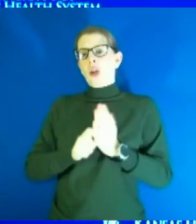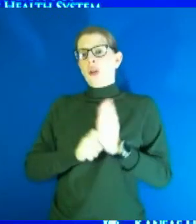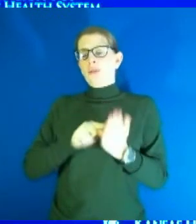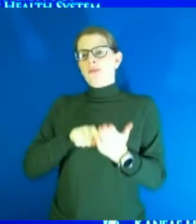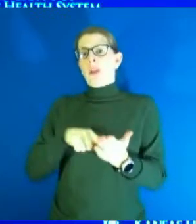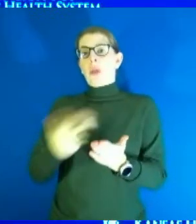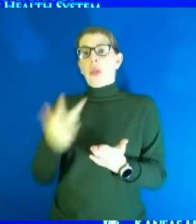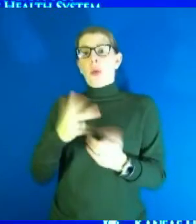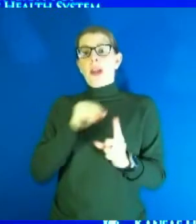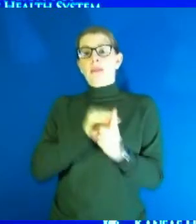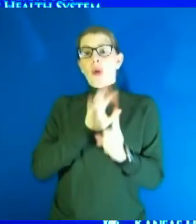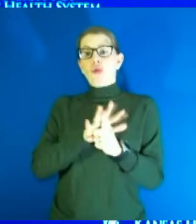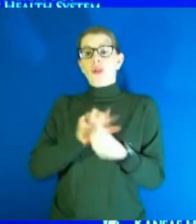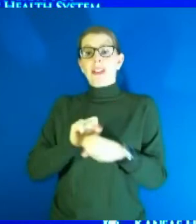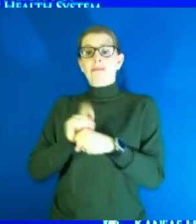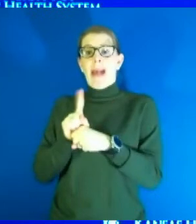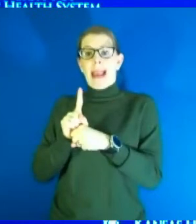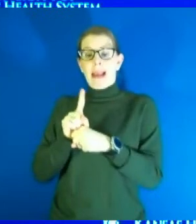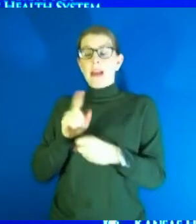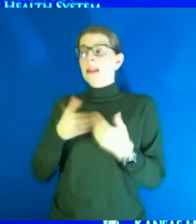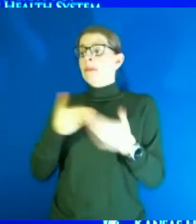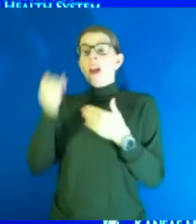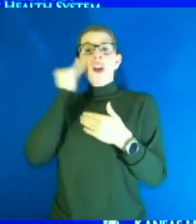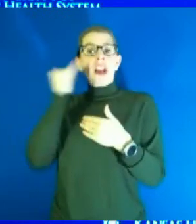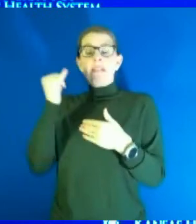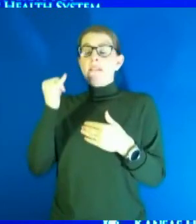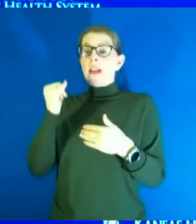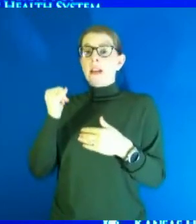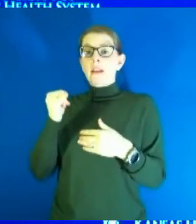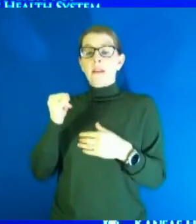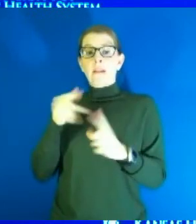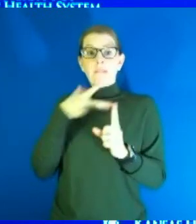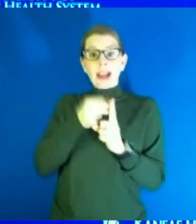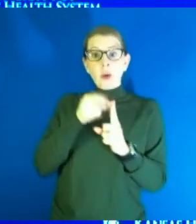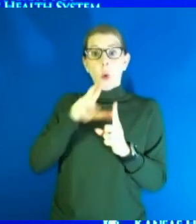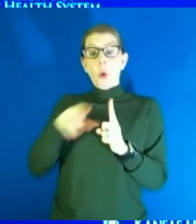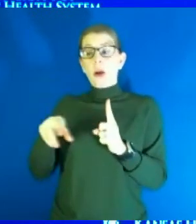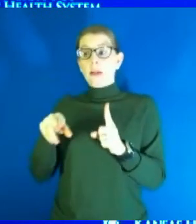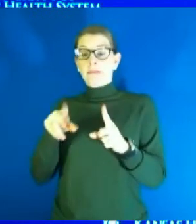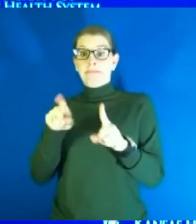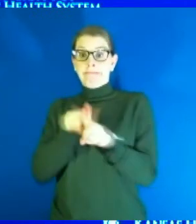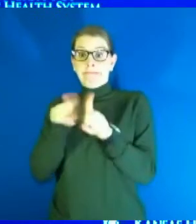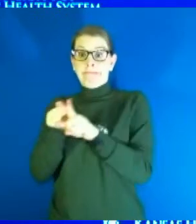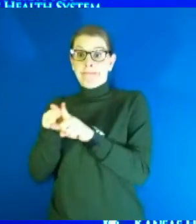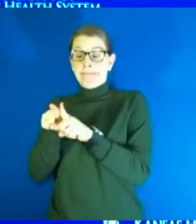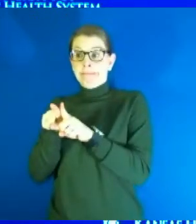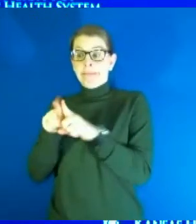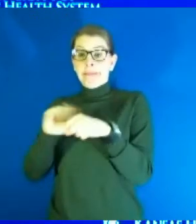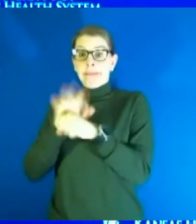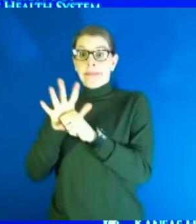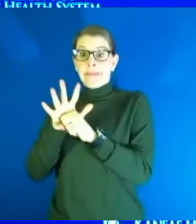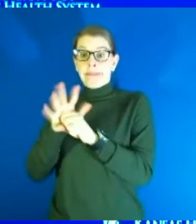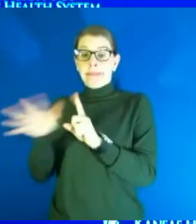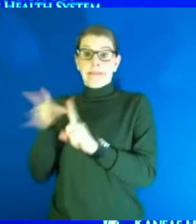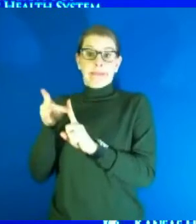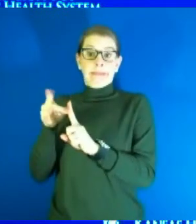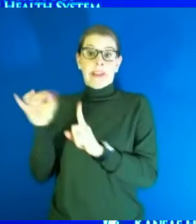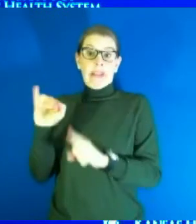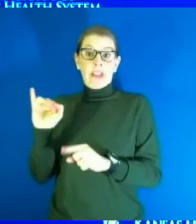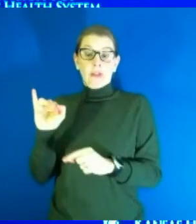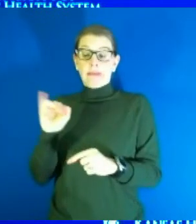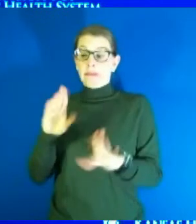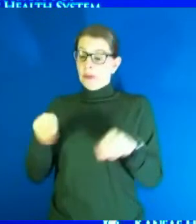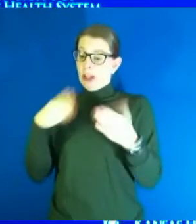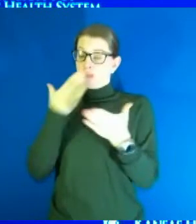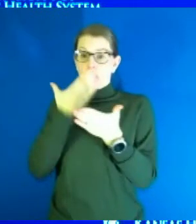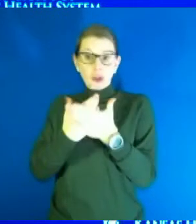exposures to spike, whether that's through vaccination or vaccination plus infection, really offers very good protection